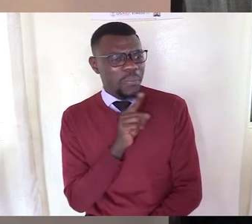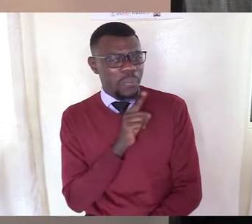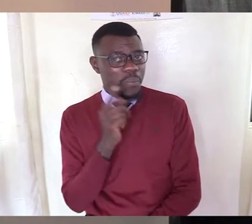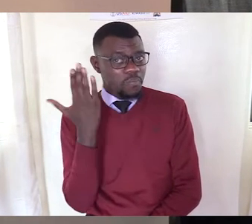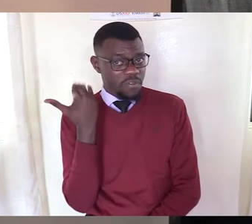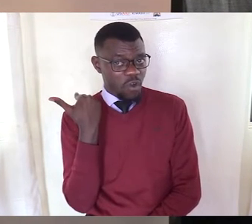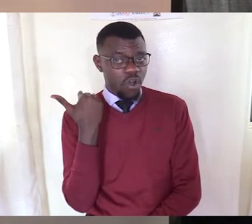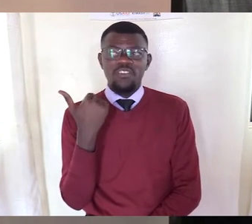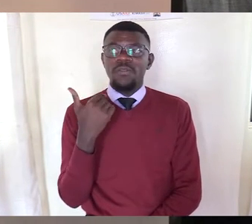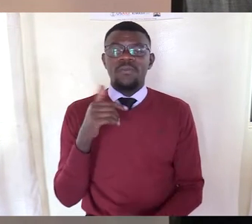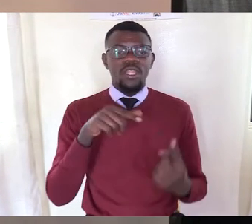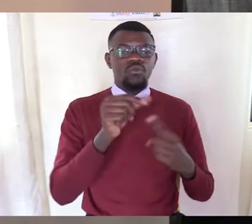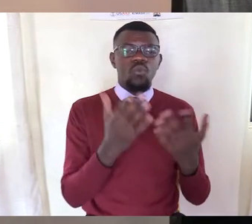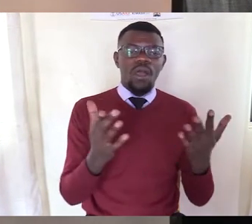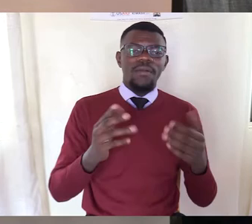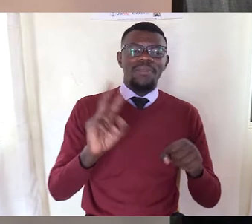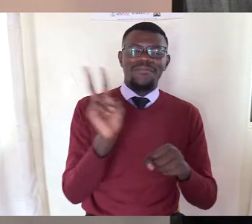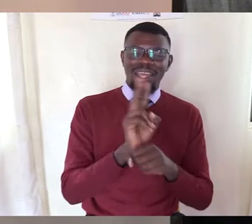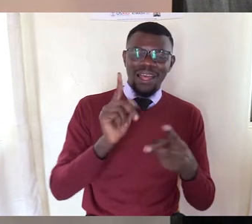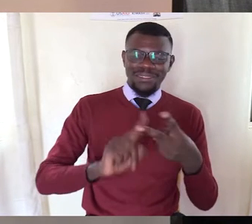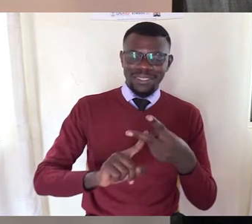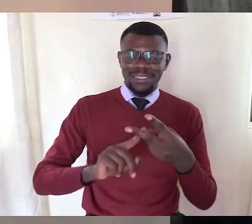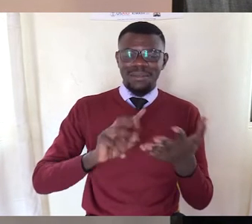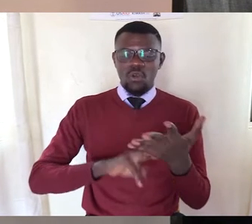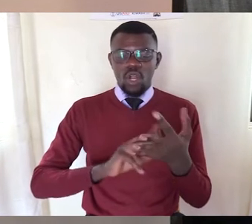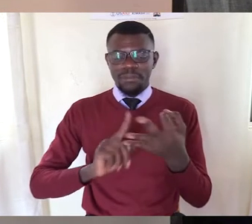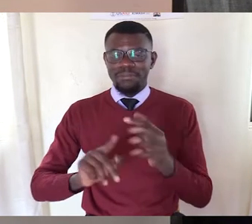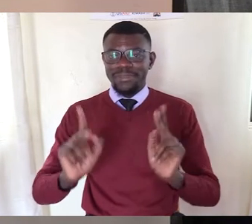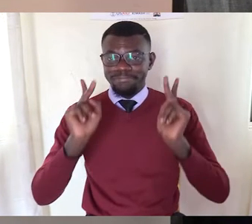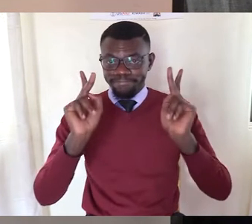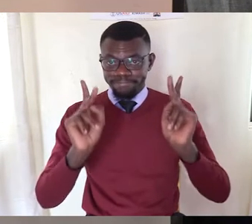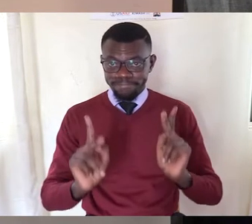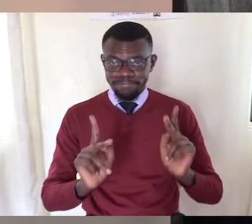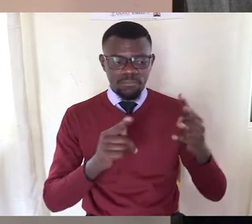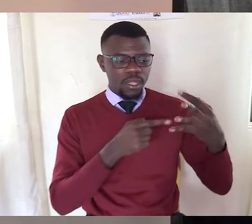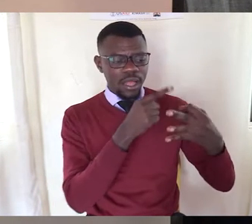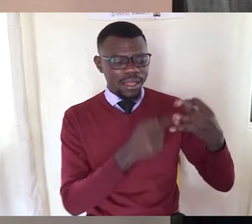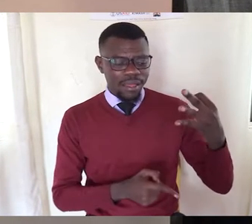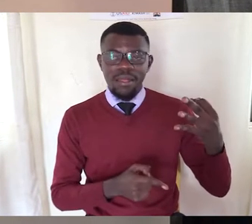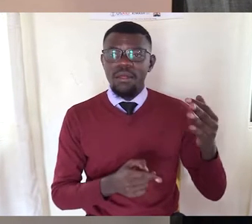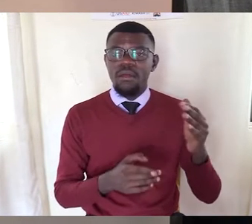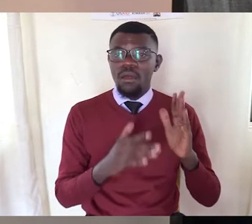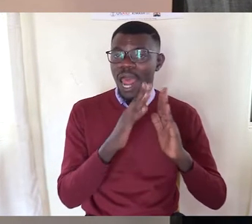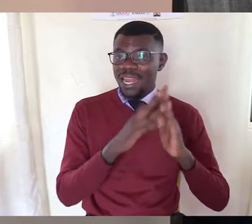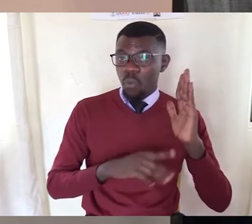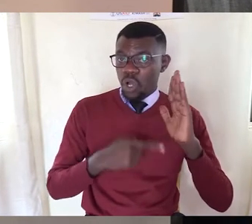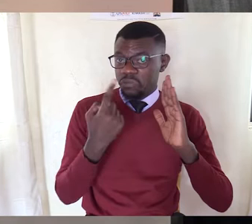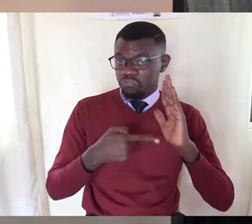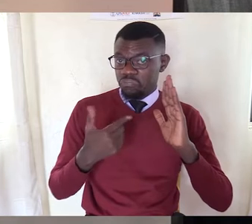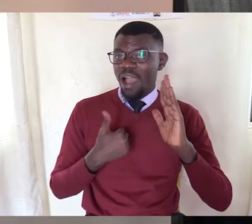to were Vihiga, Migori, and Kisumu County. So you will find in our report